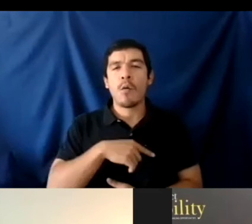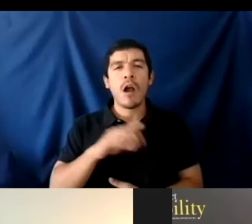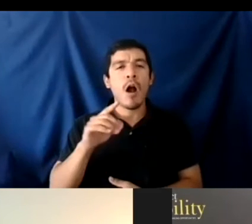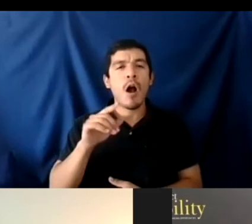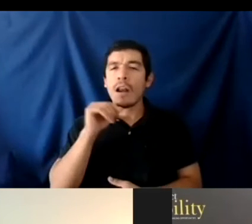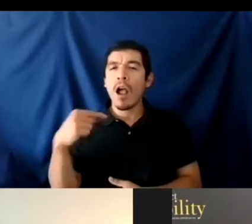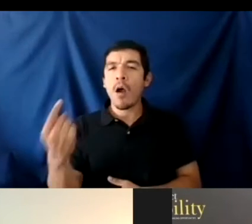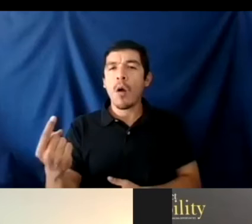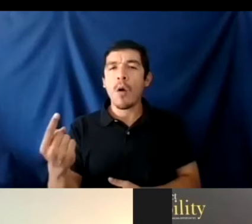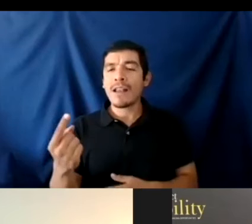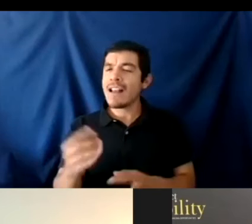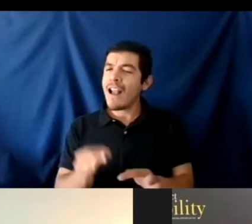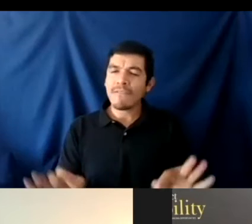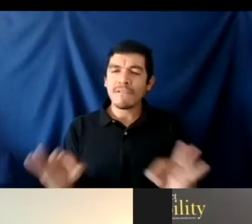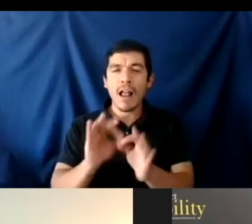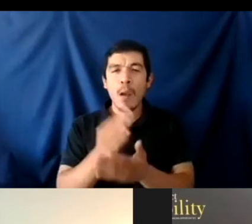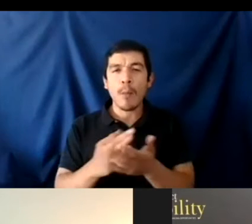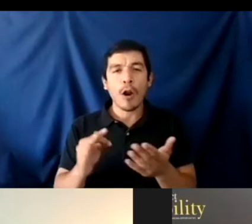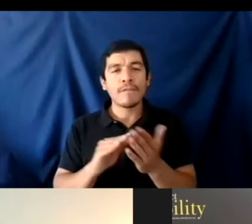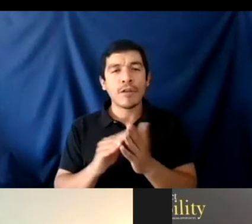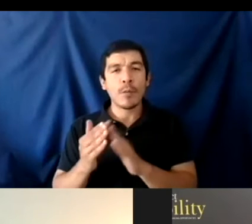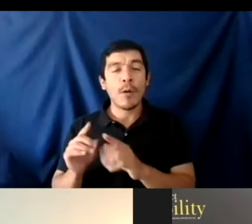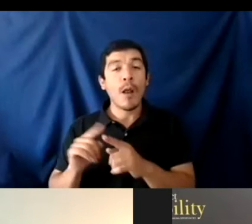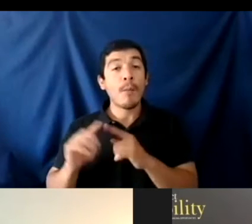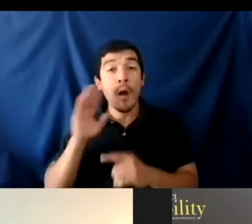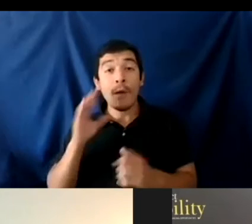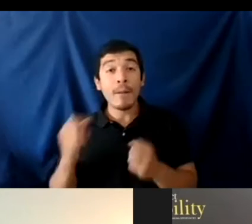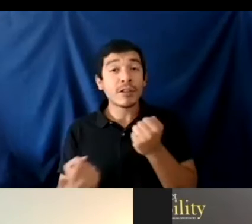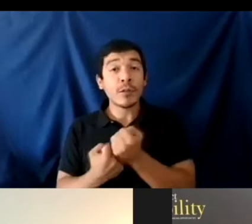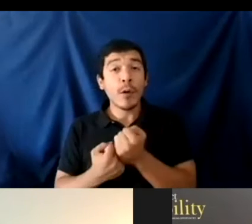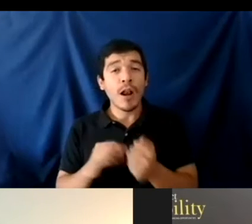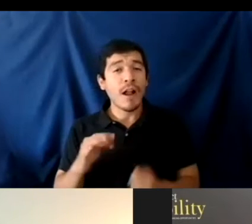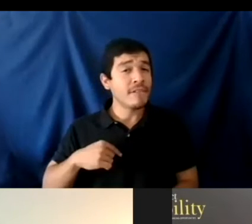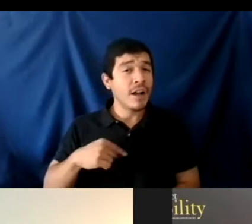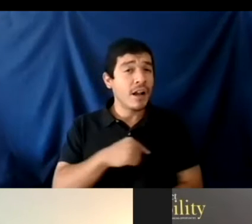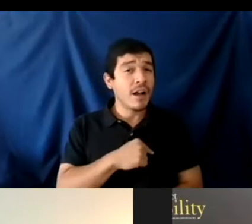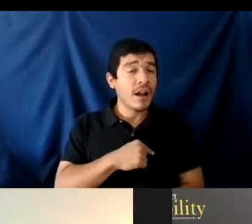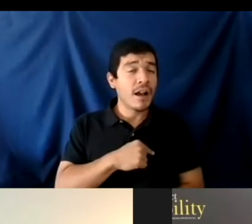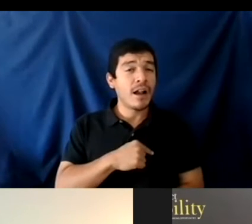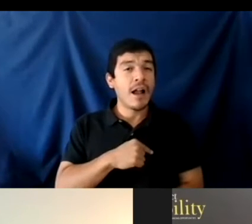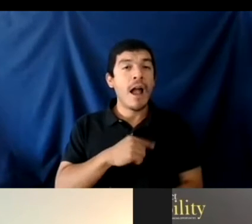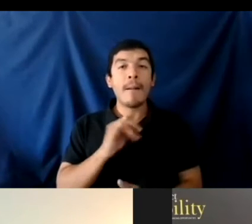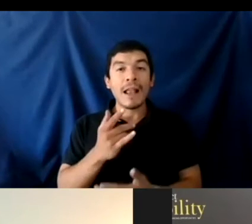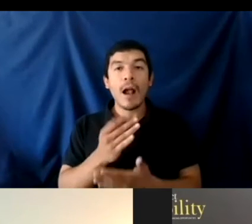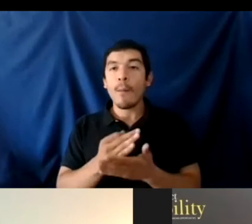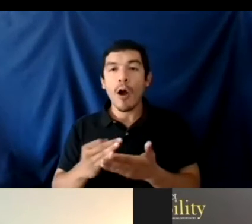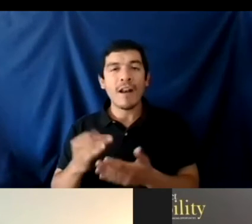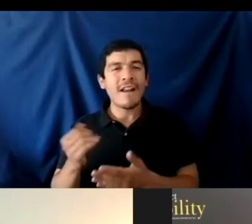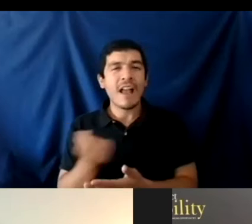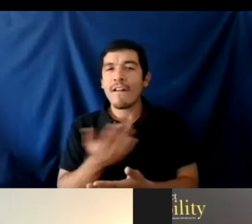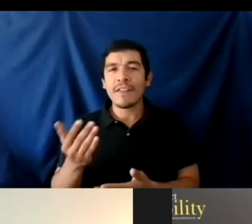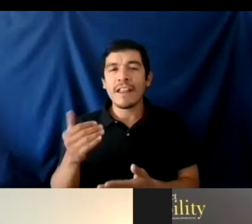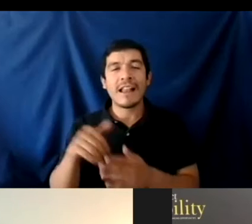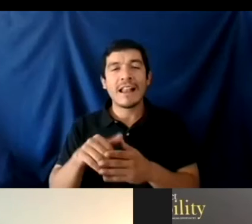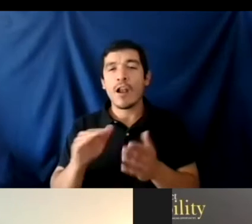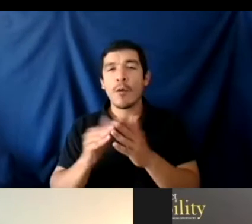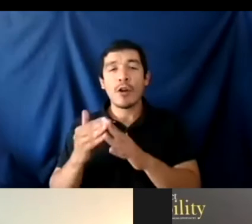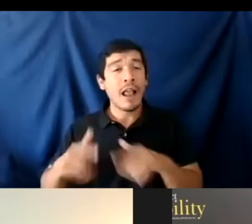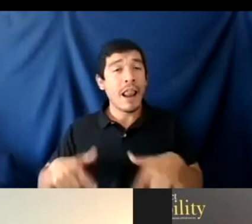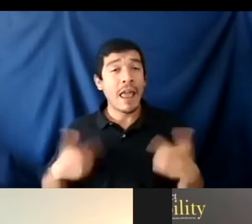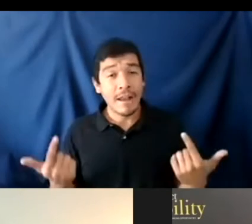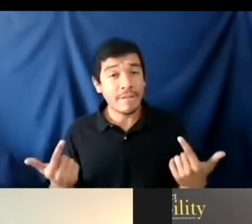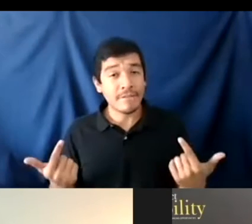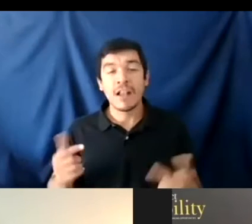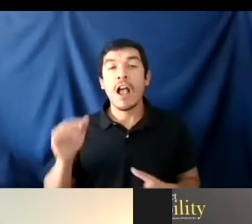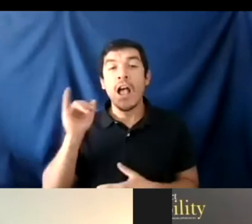an invaluable part of the community, but who will be supportive of us being a part of every aspect of community life. So that